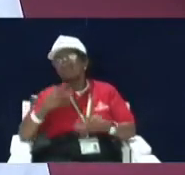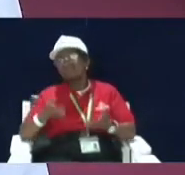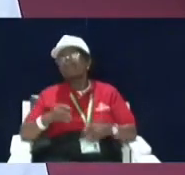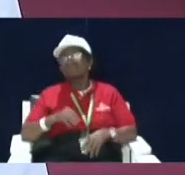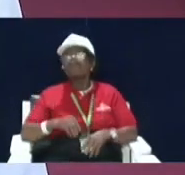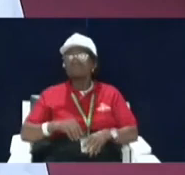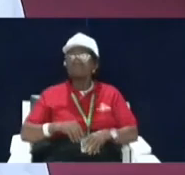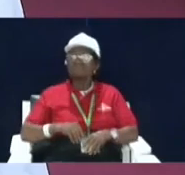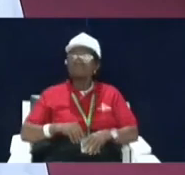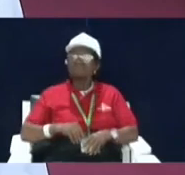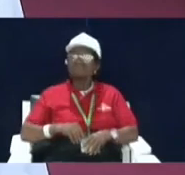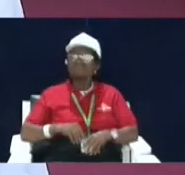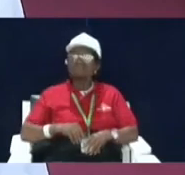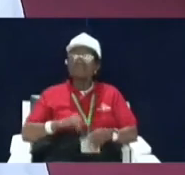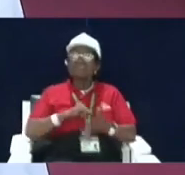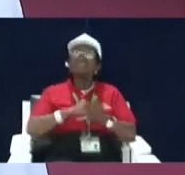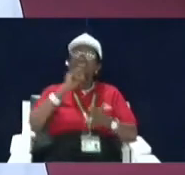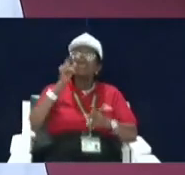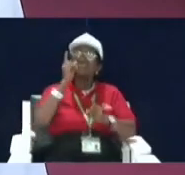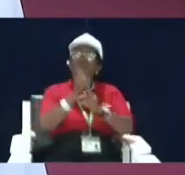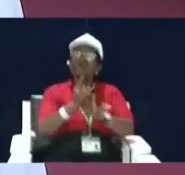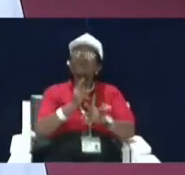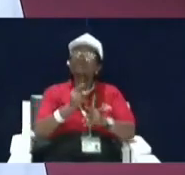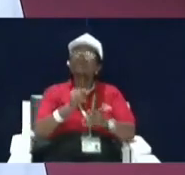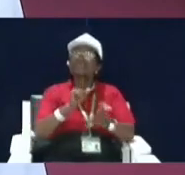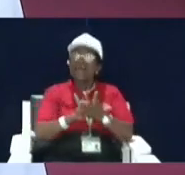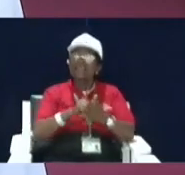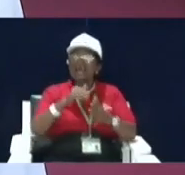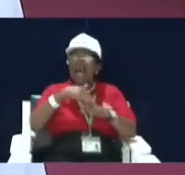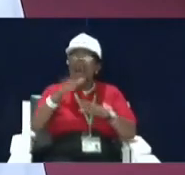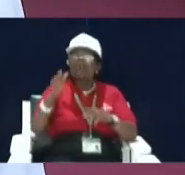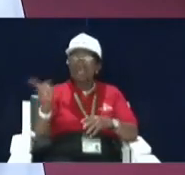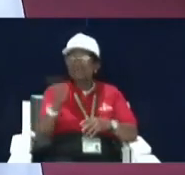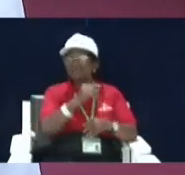It's just that after you got the baby, you will know you got something else.